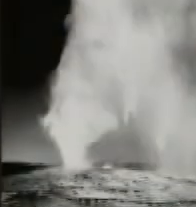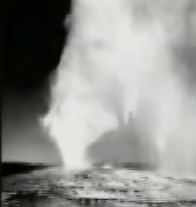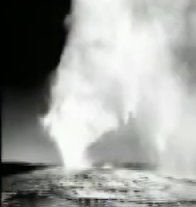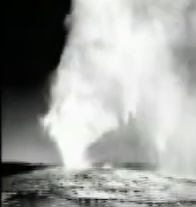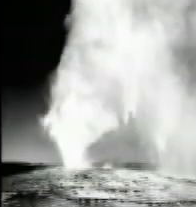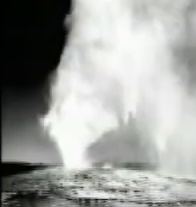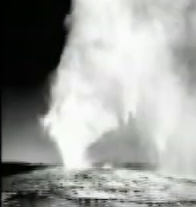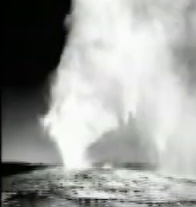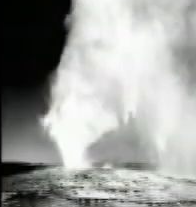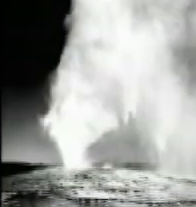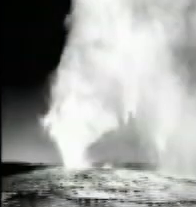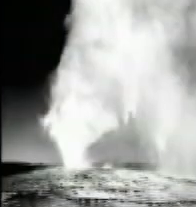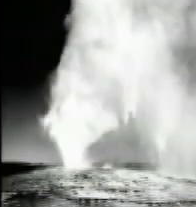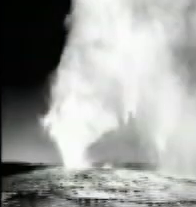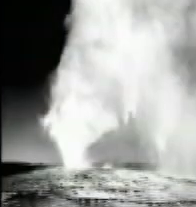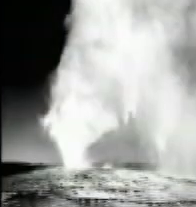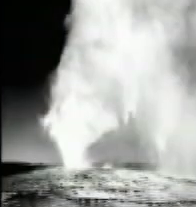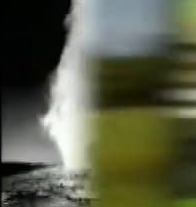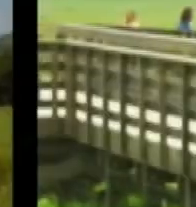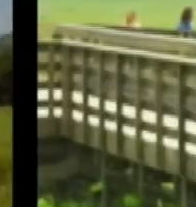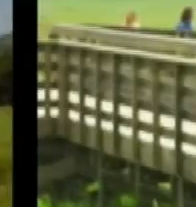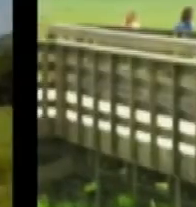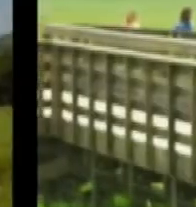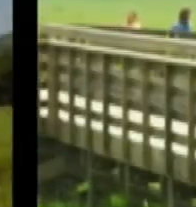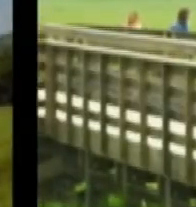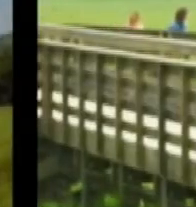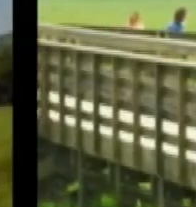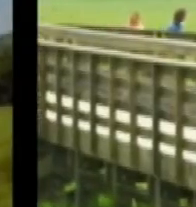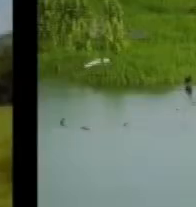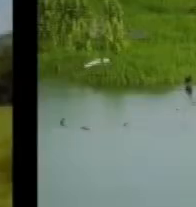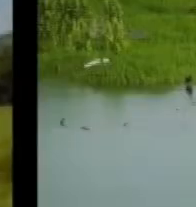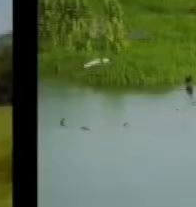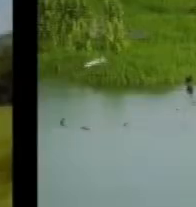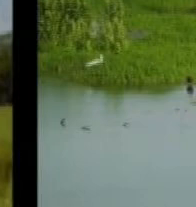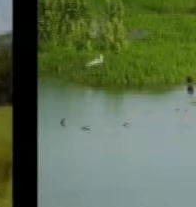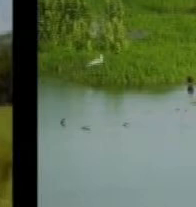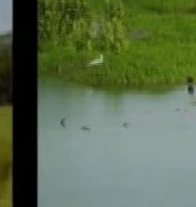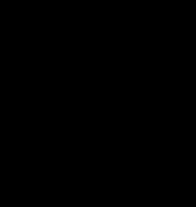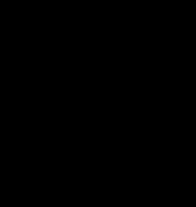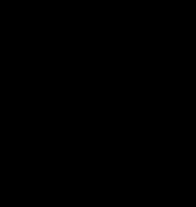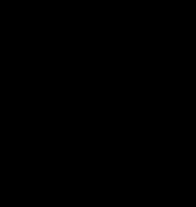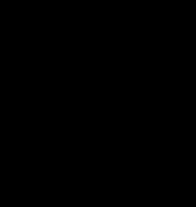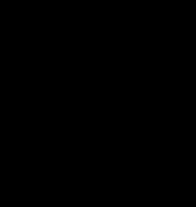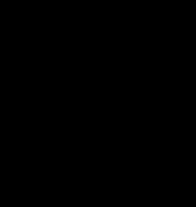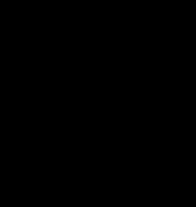and environmental conservation. This boardwalk overlooks